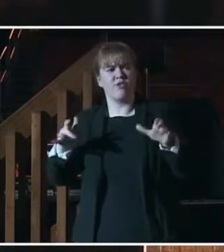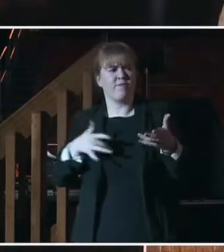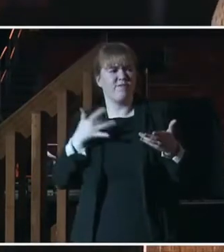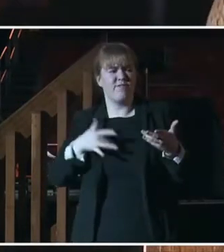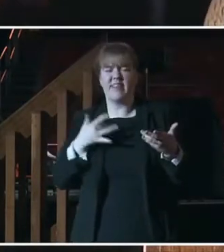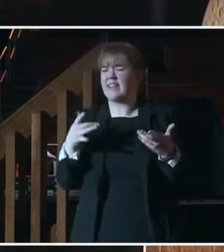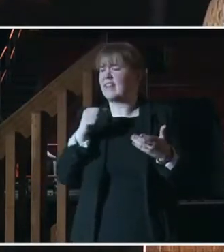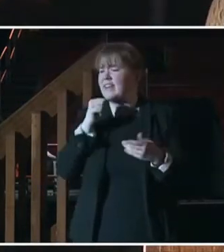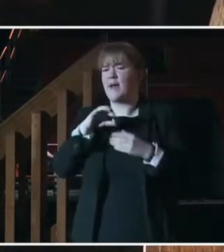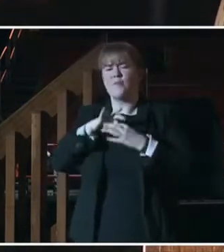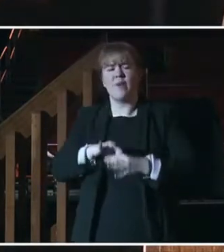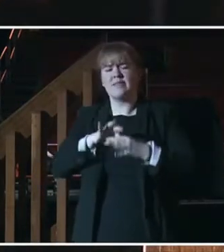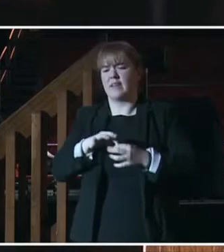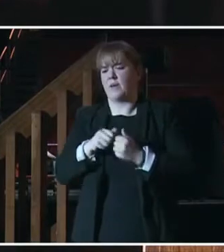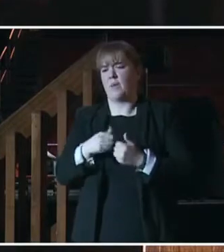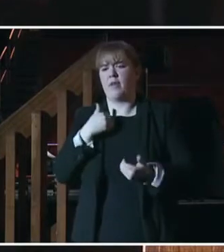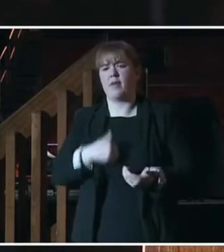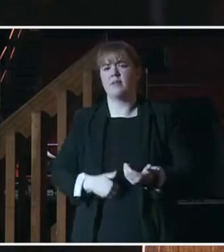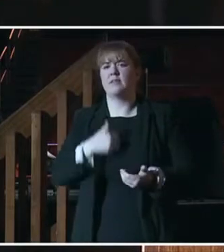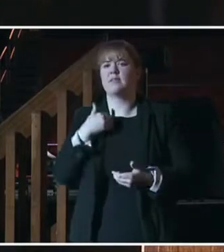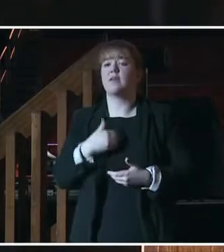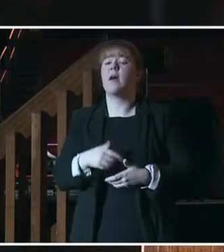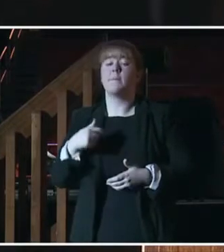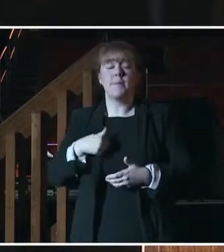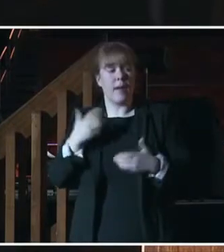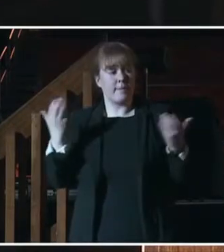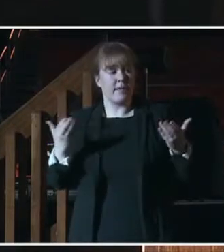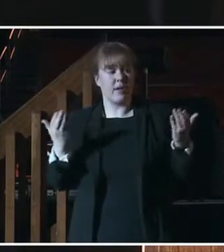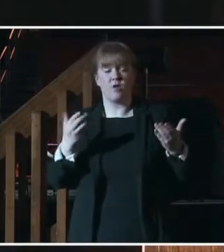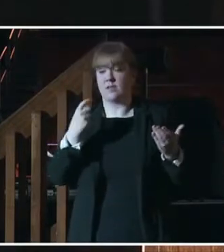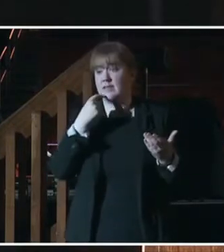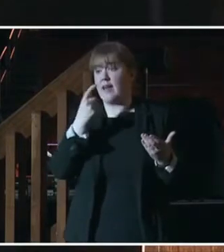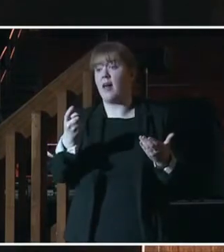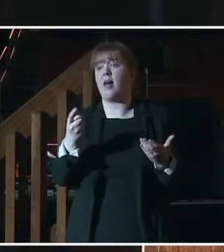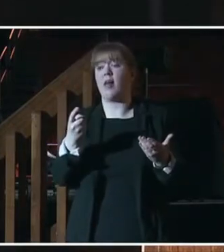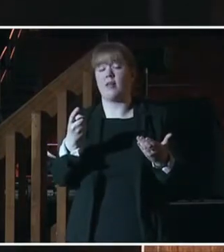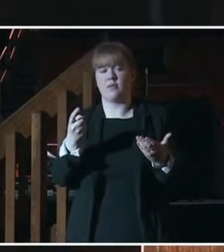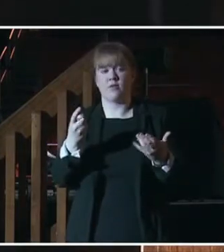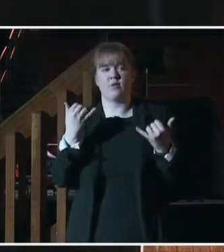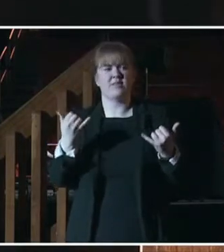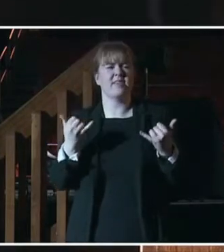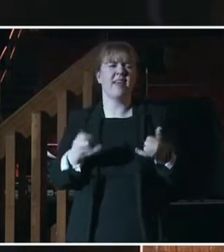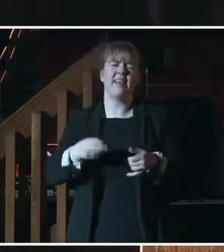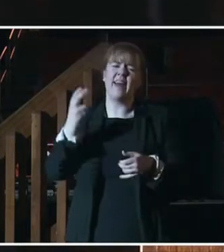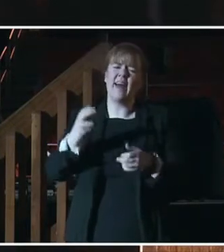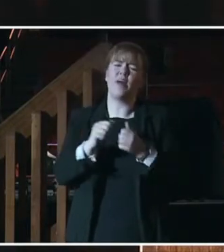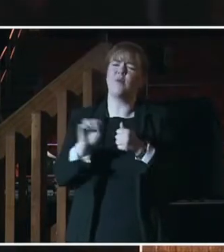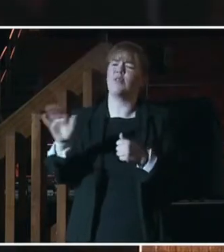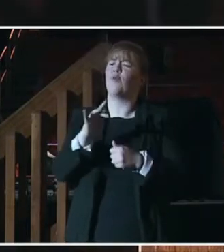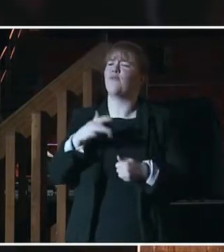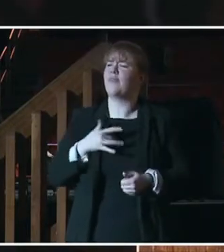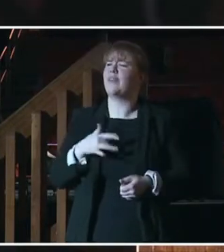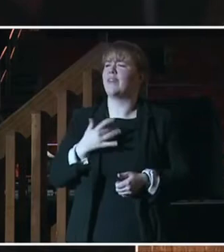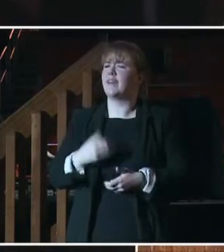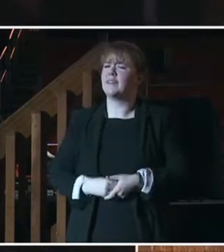not resonating. But I'm here to tell you today, to hell with your feelings.